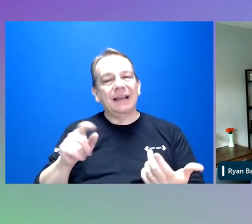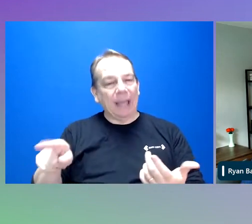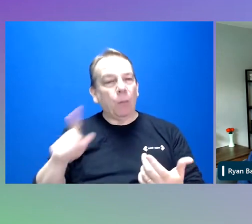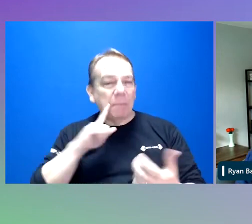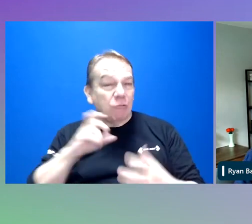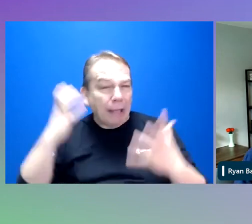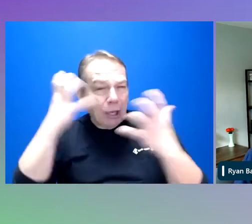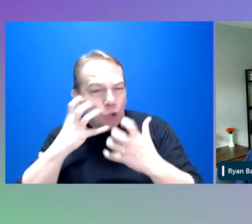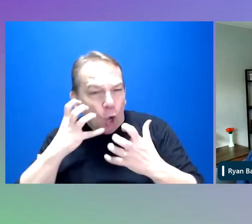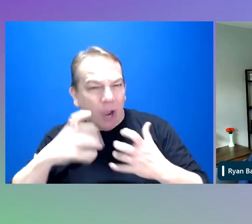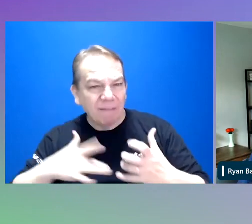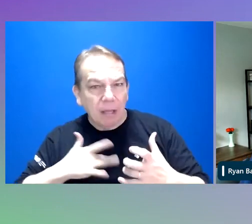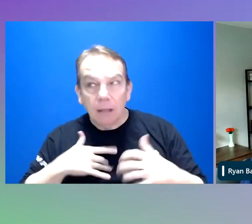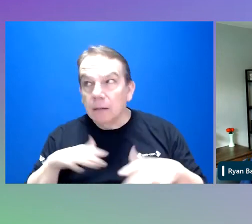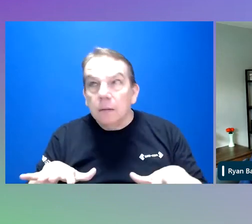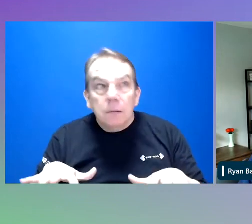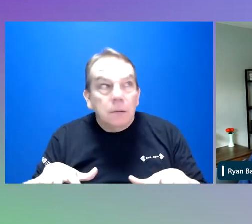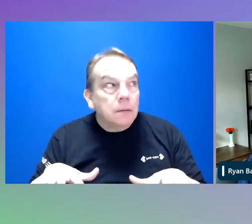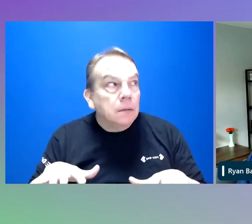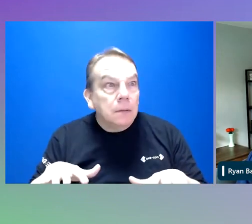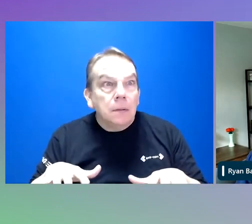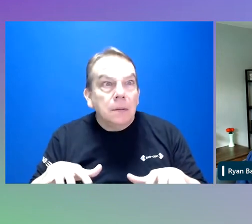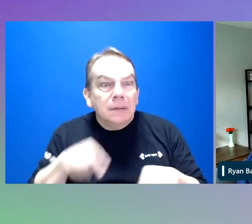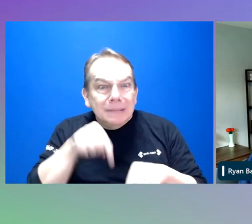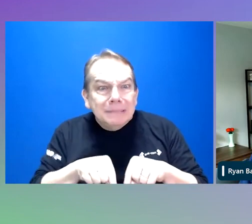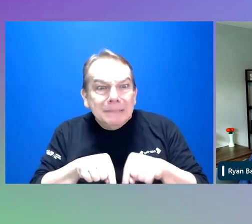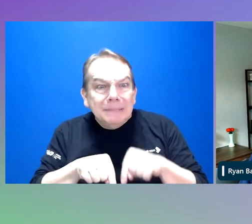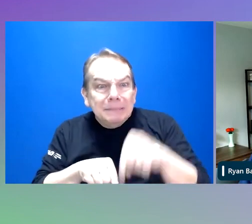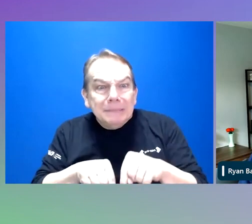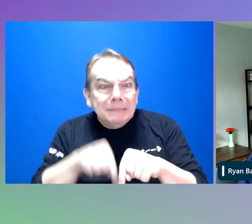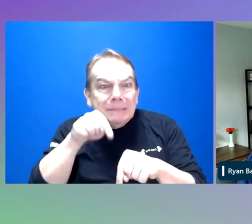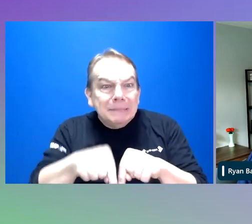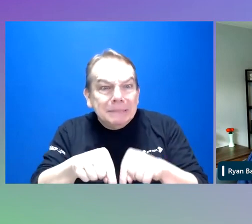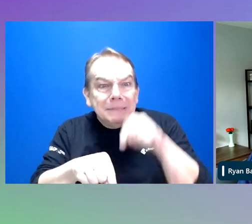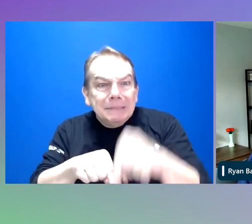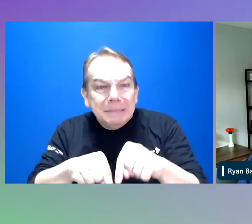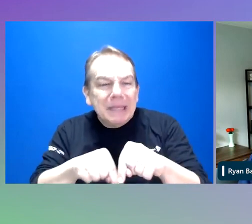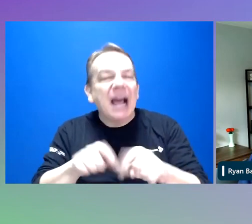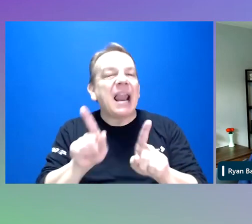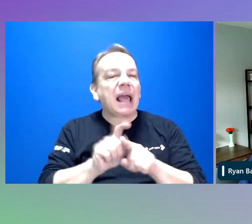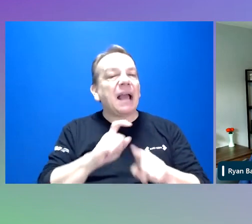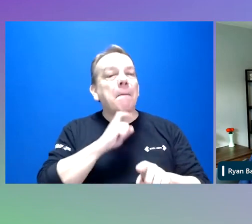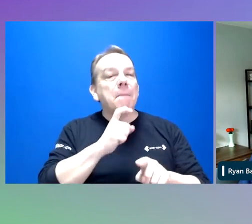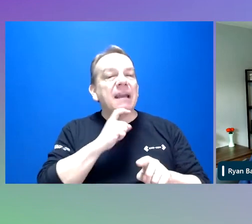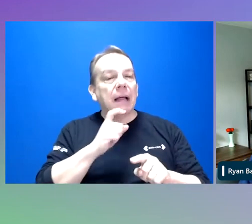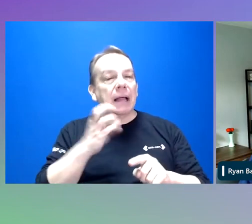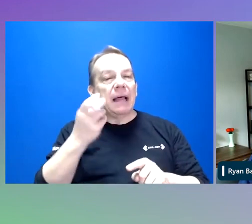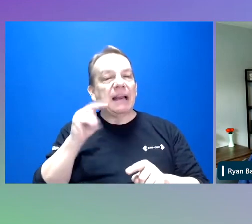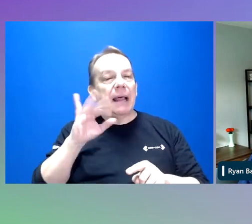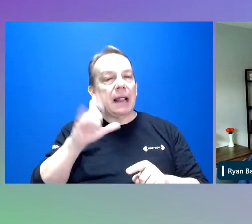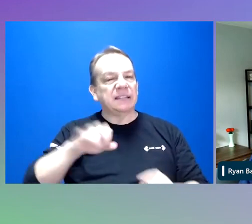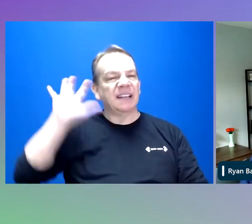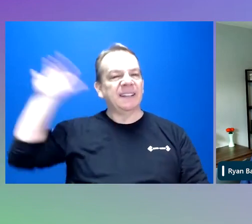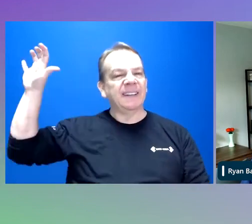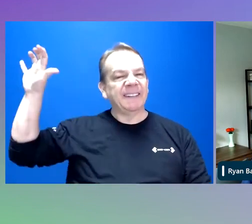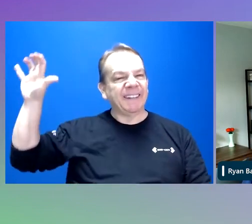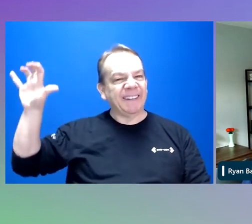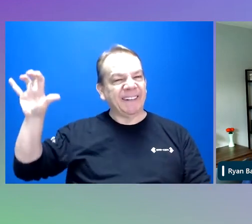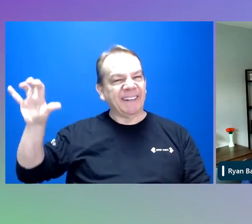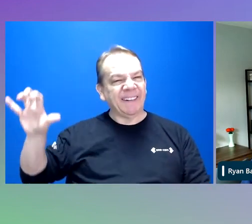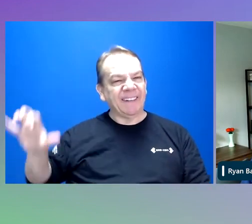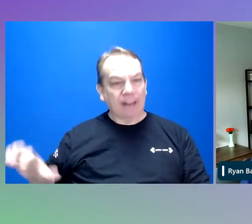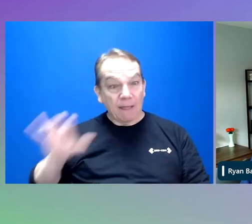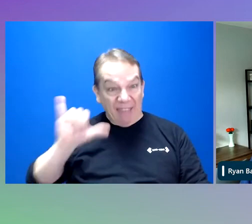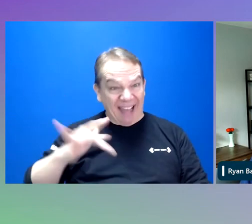ambient, and it would probably be the sound of like a sort of metallic scraping, but detuned and then reverberated heavily, but in